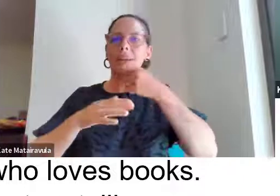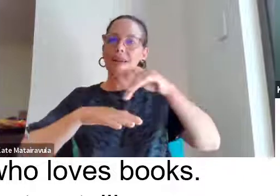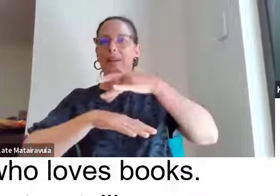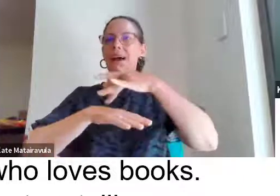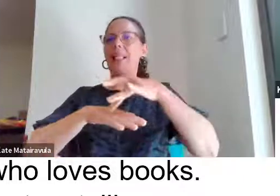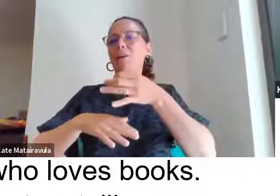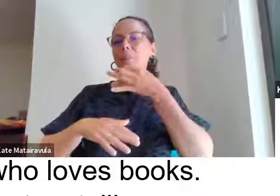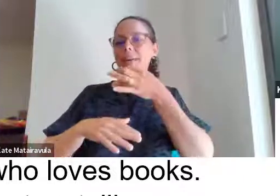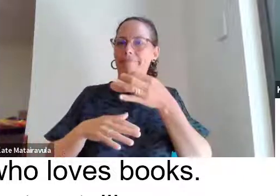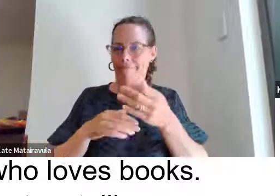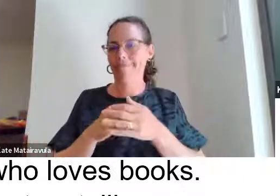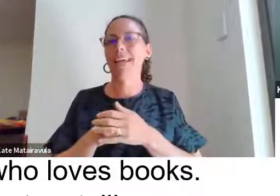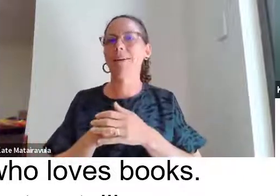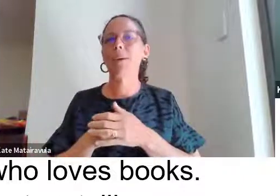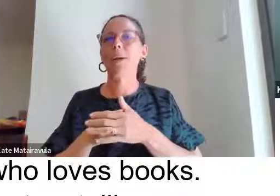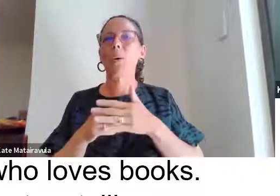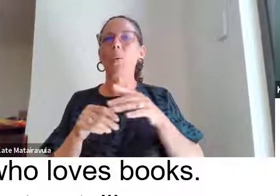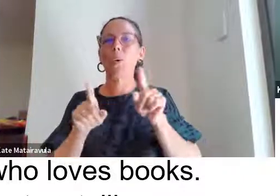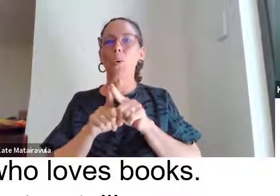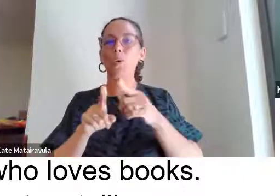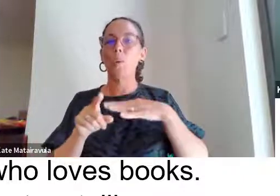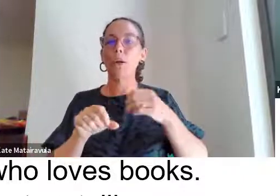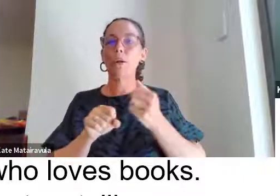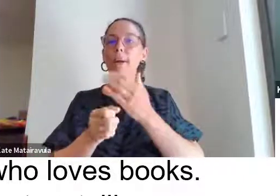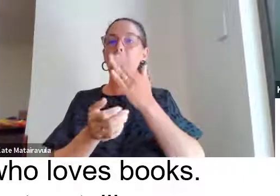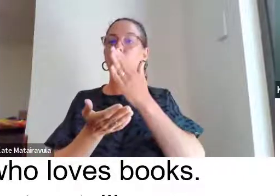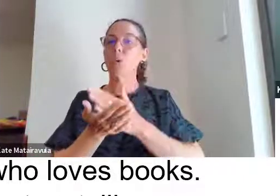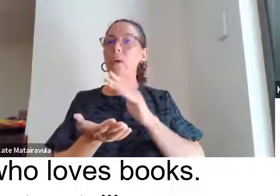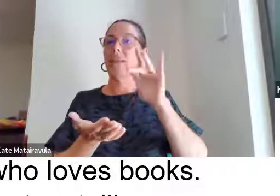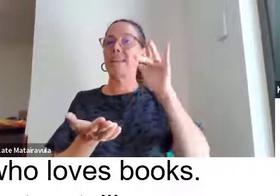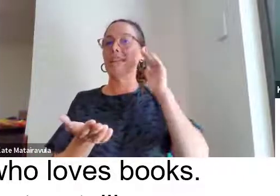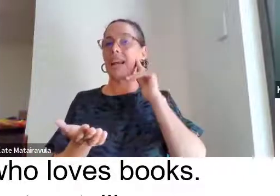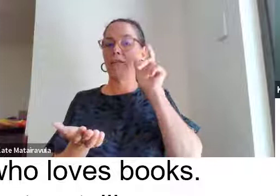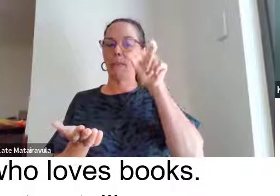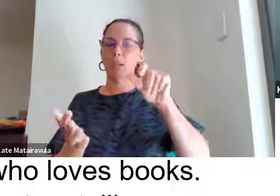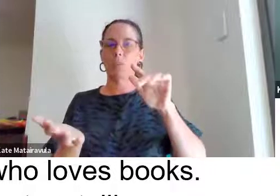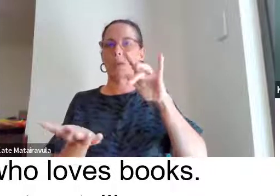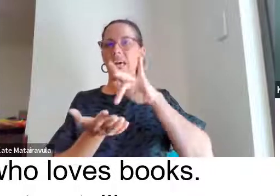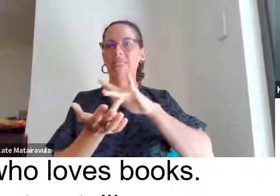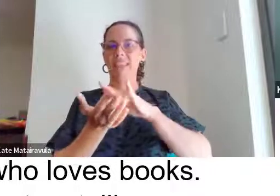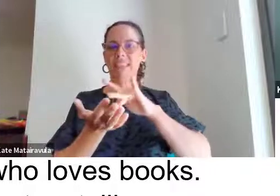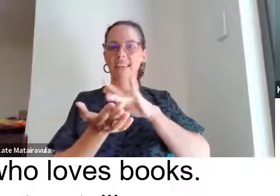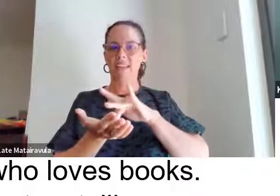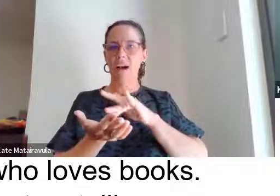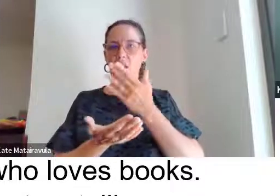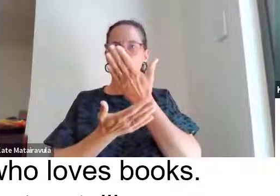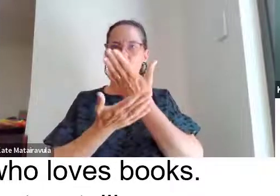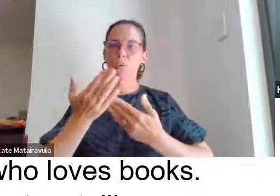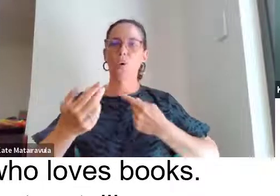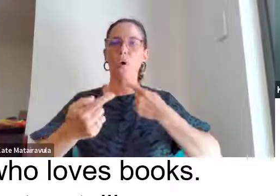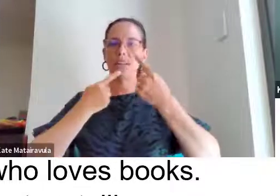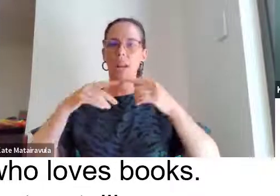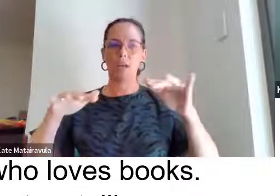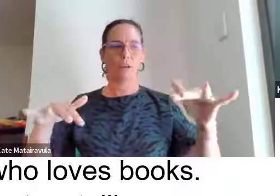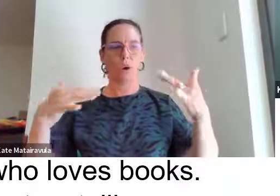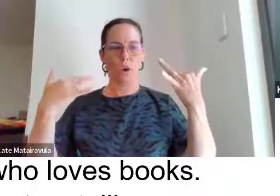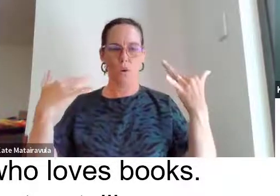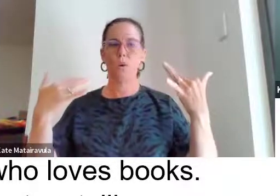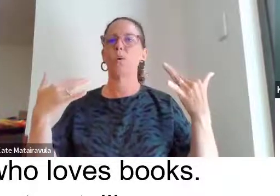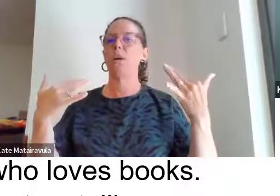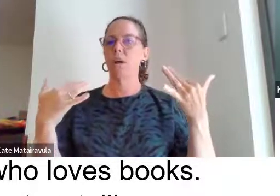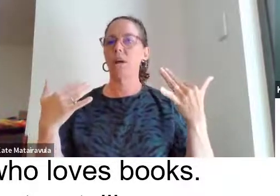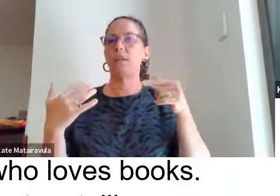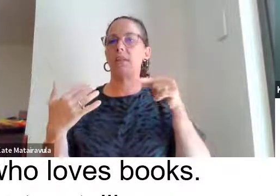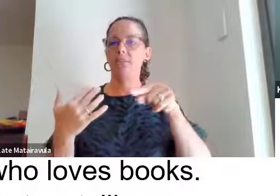preferably someone who is a bit of a bibliophile, someone who loves books and likes performing. So that way the deaf person would be at the centre